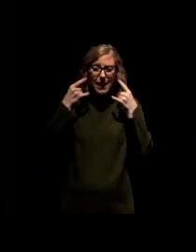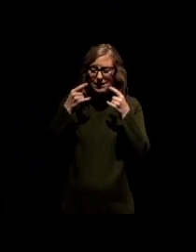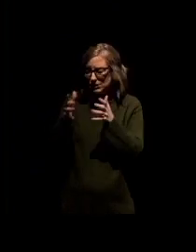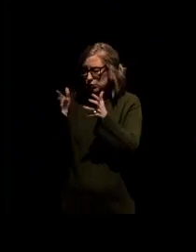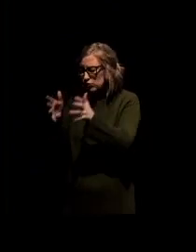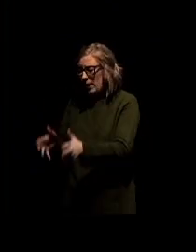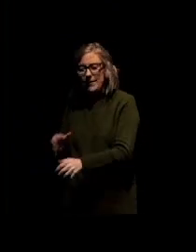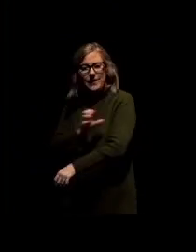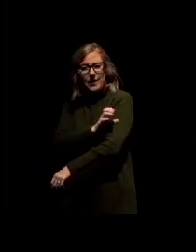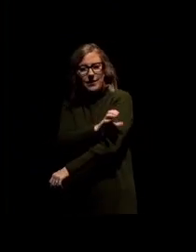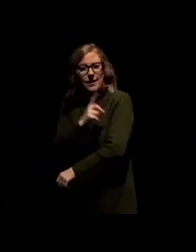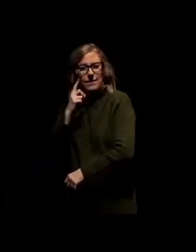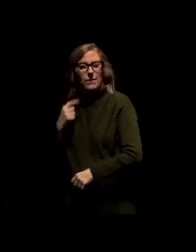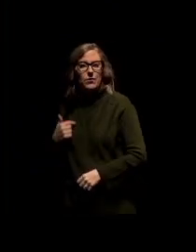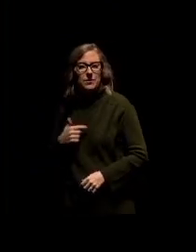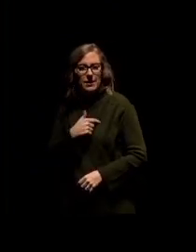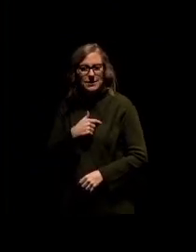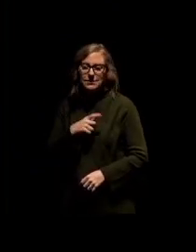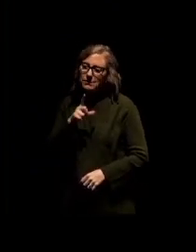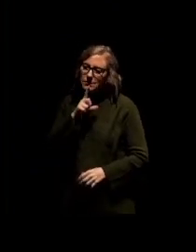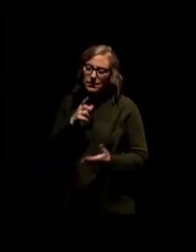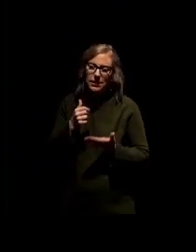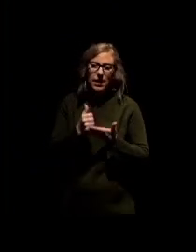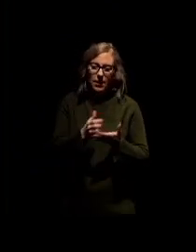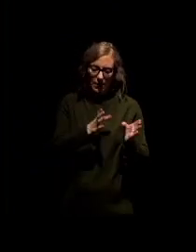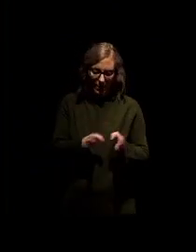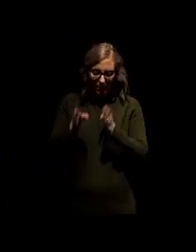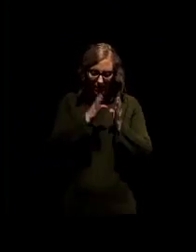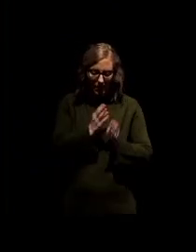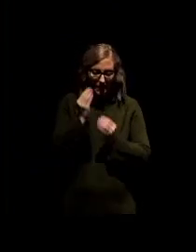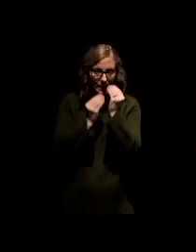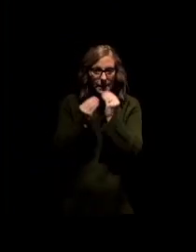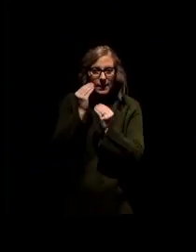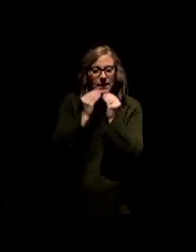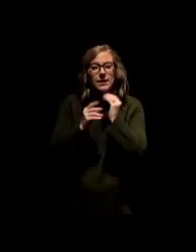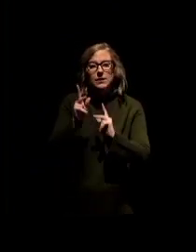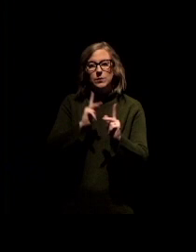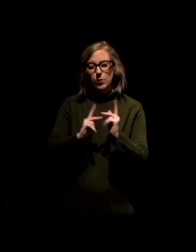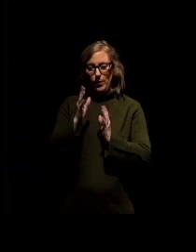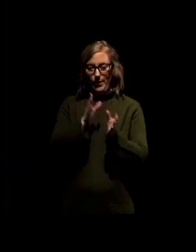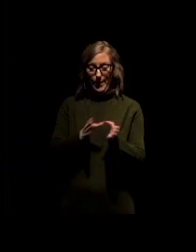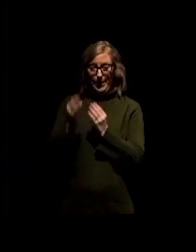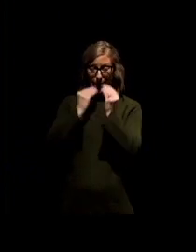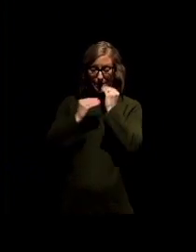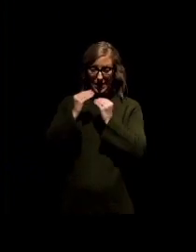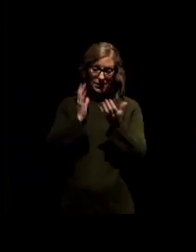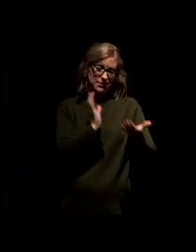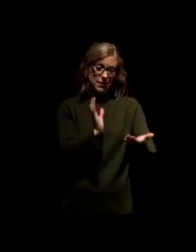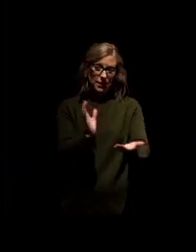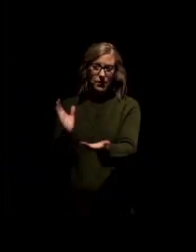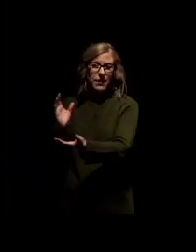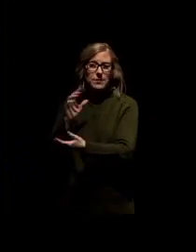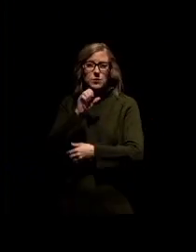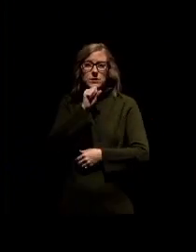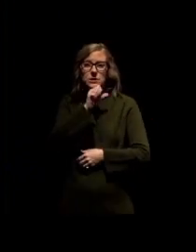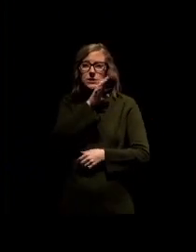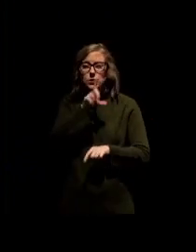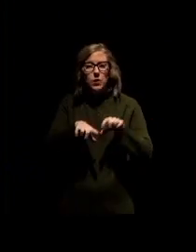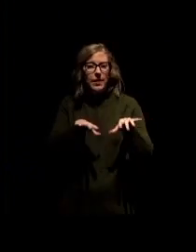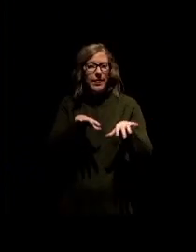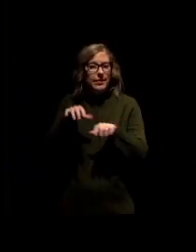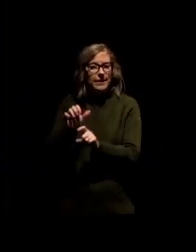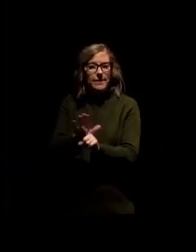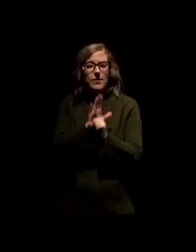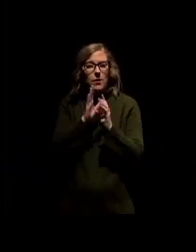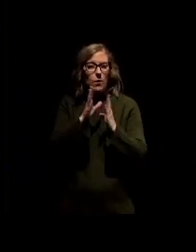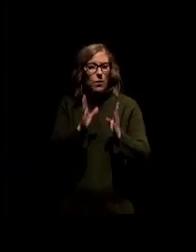clinic. They stepped up. They prepared meals. People were preparing meals and delivering them to elders who couldn't leave their homes. These are the ways in